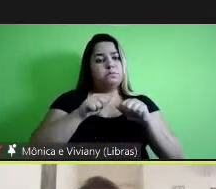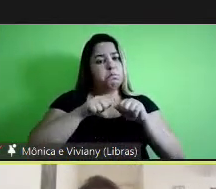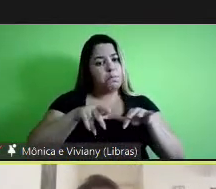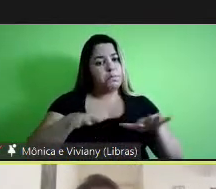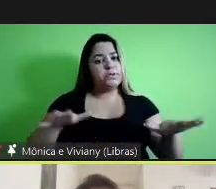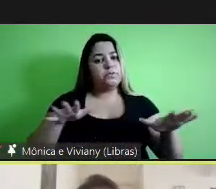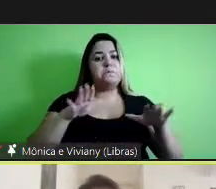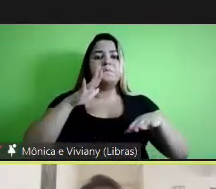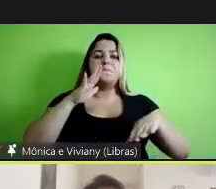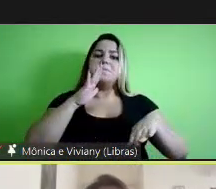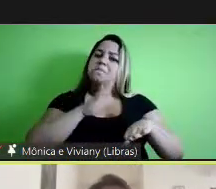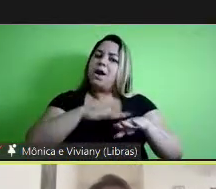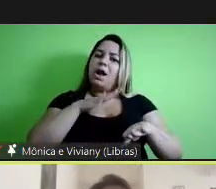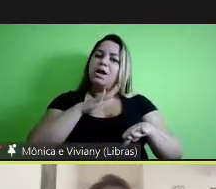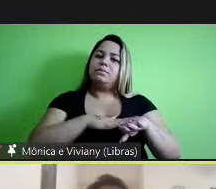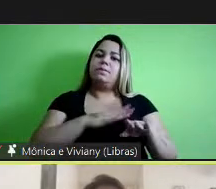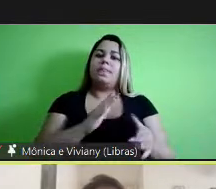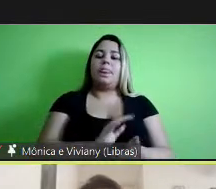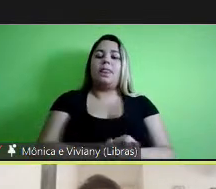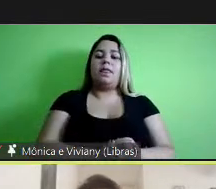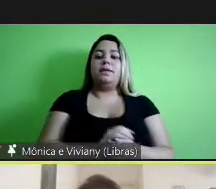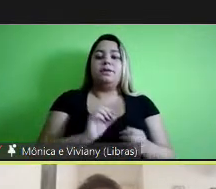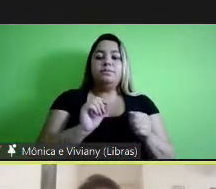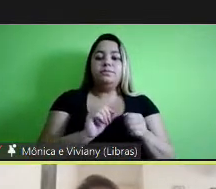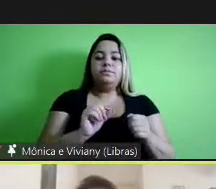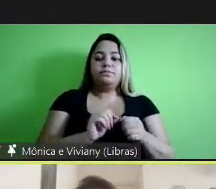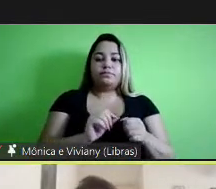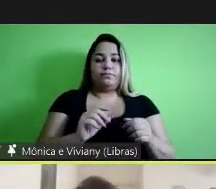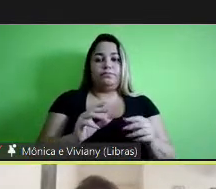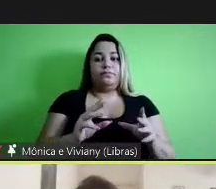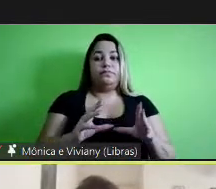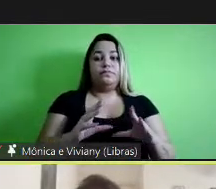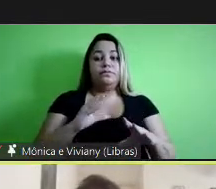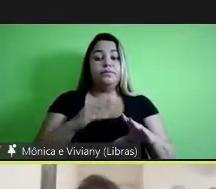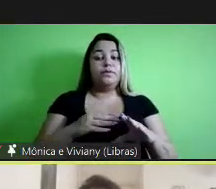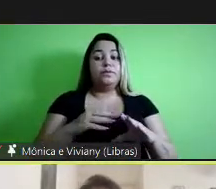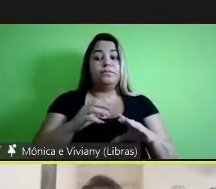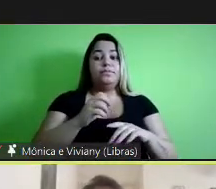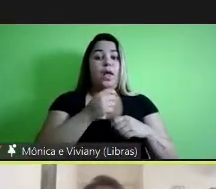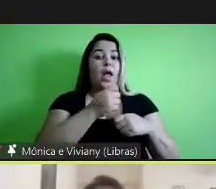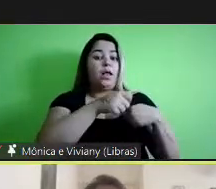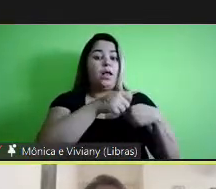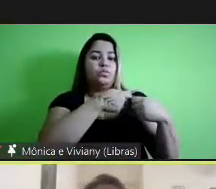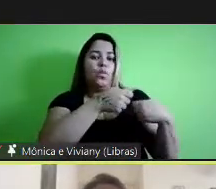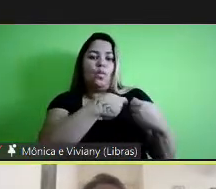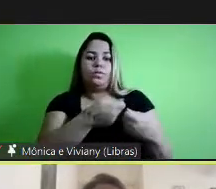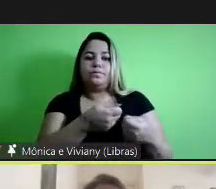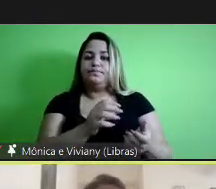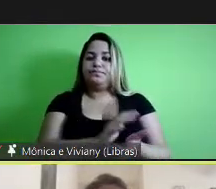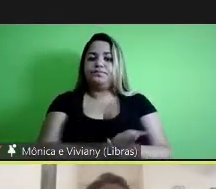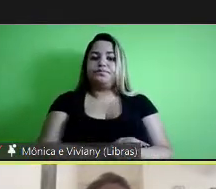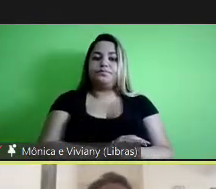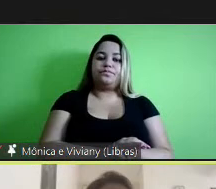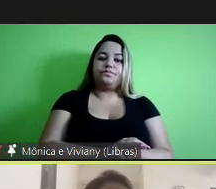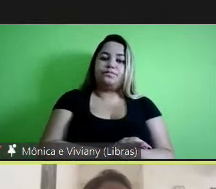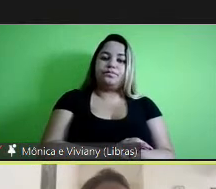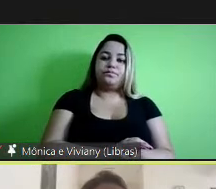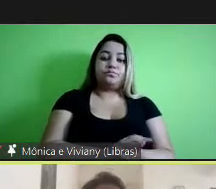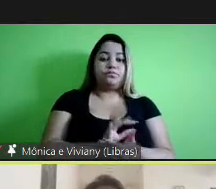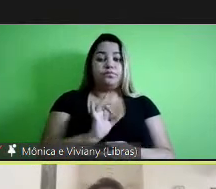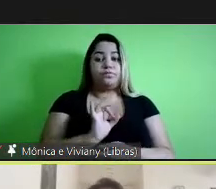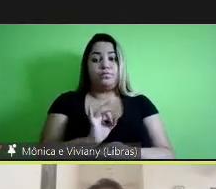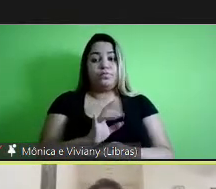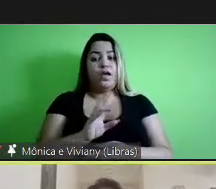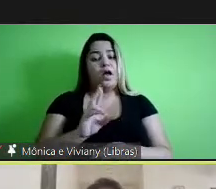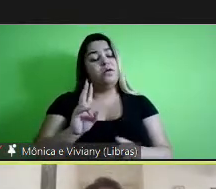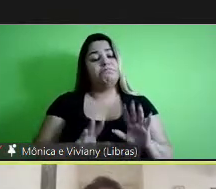this and to think about to look about the local economies and